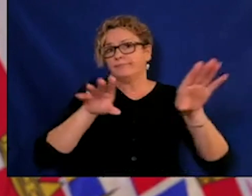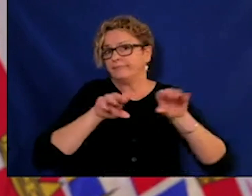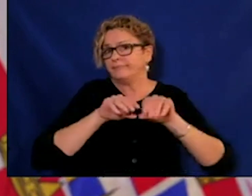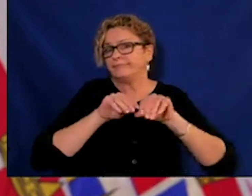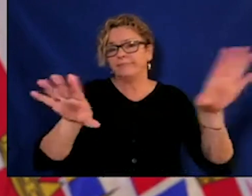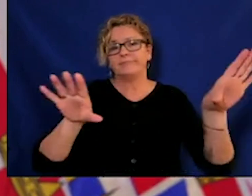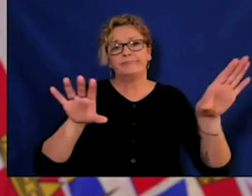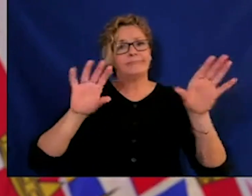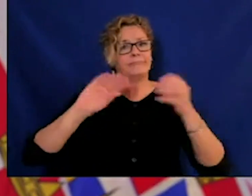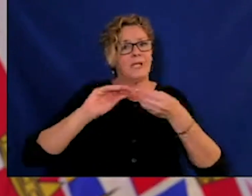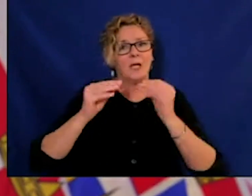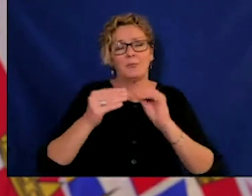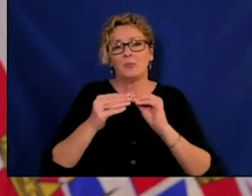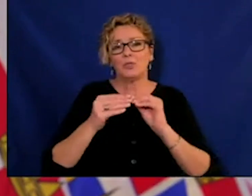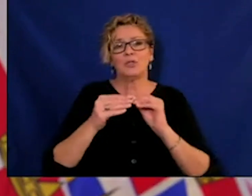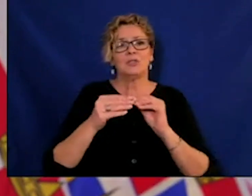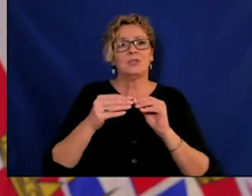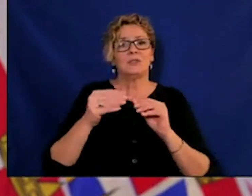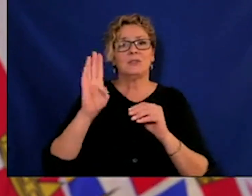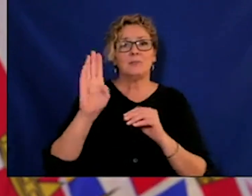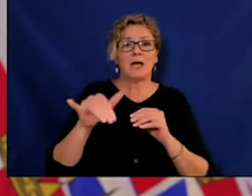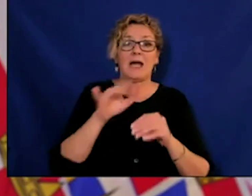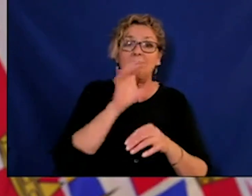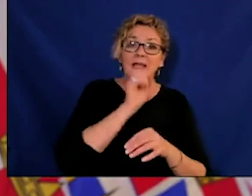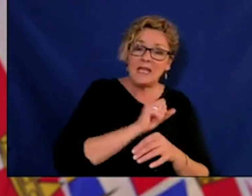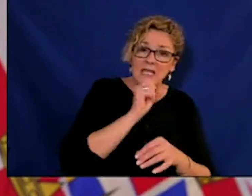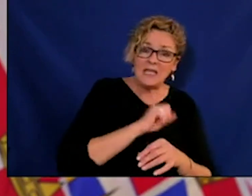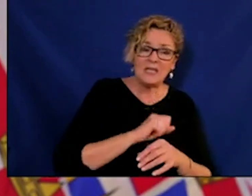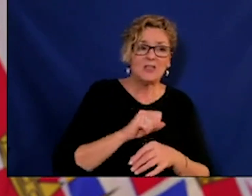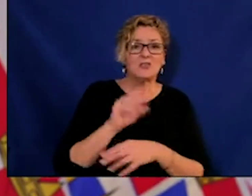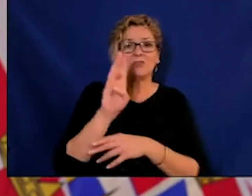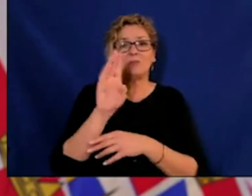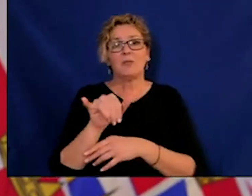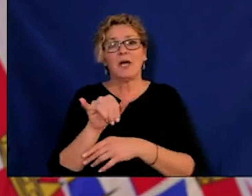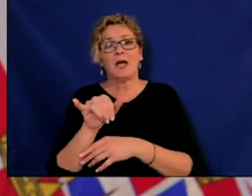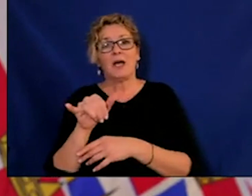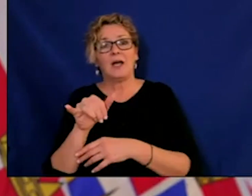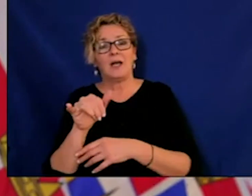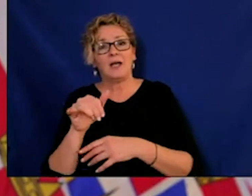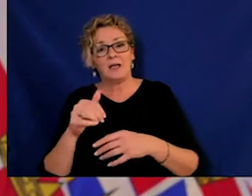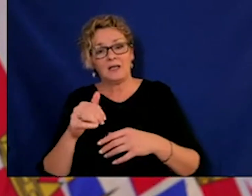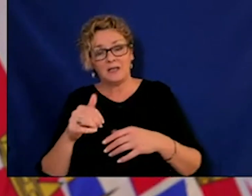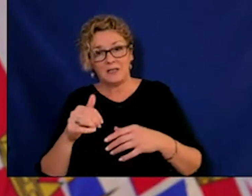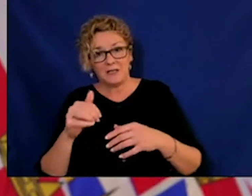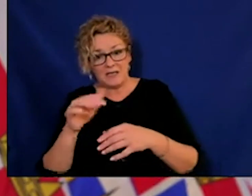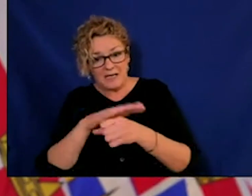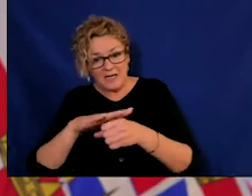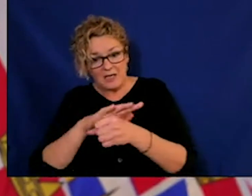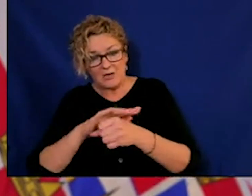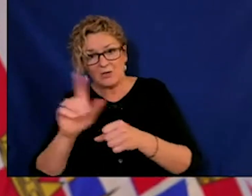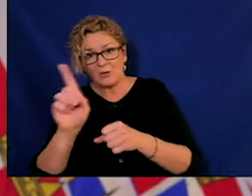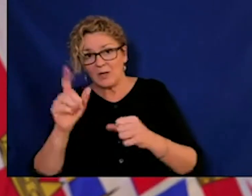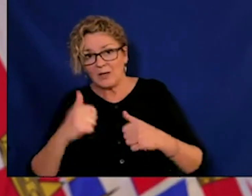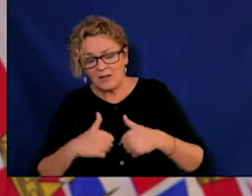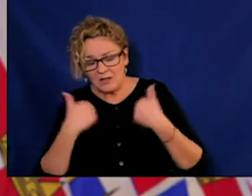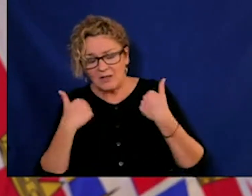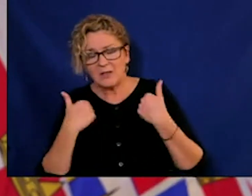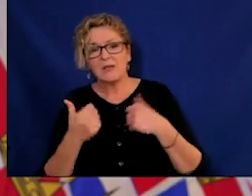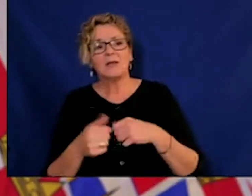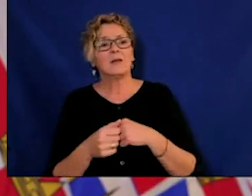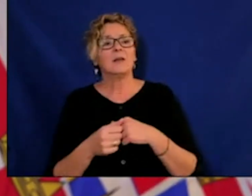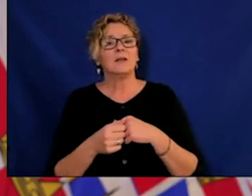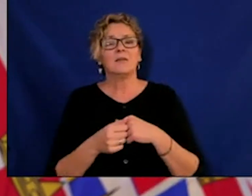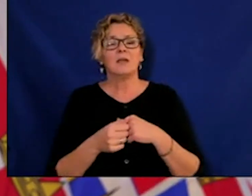age-related information, it has geographic information, and it has information that we've posted before